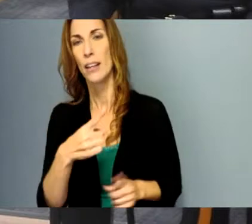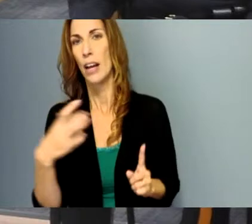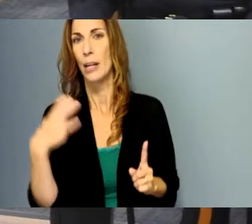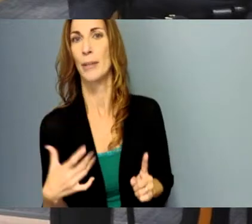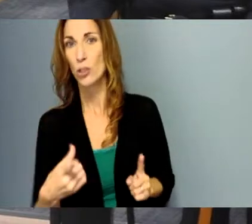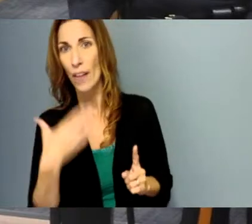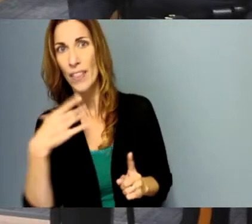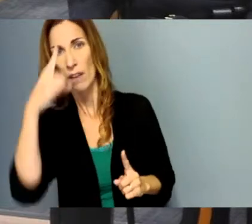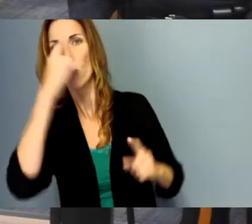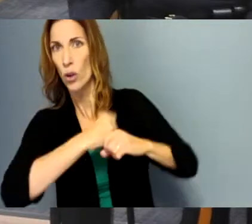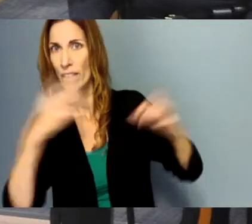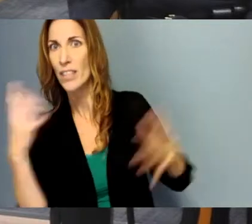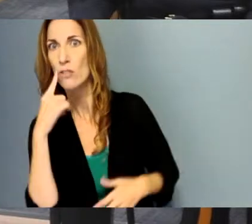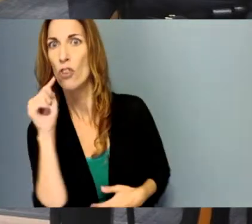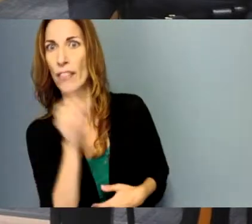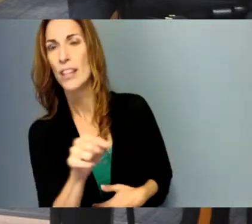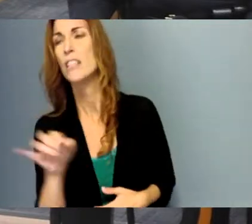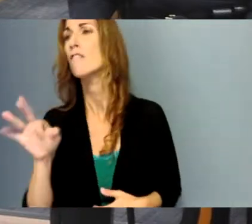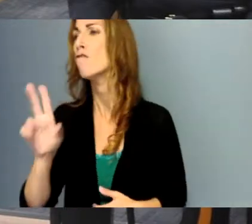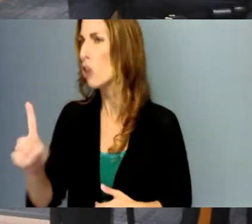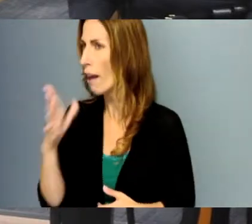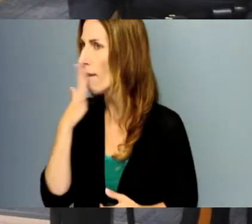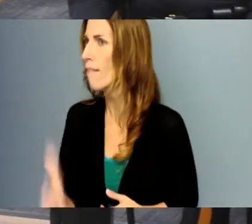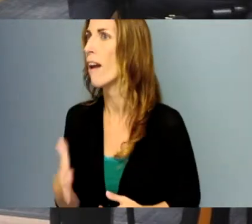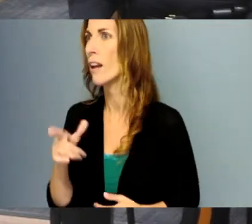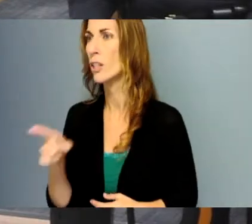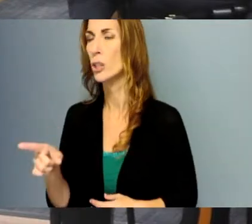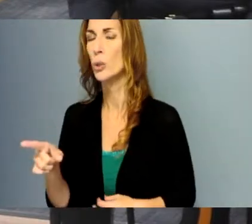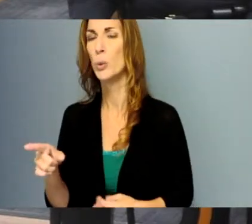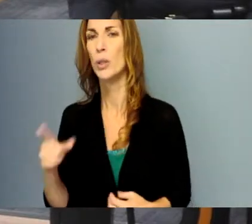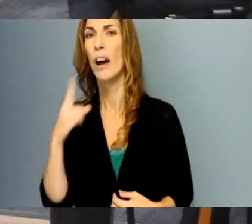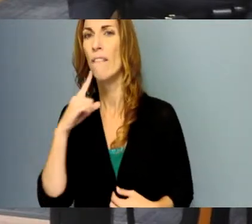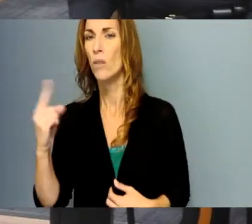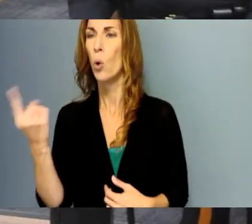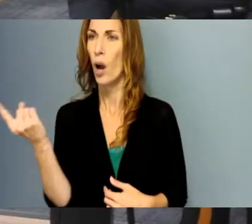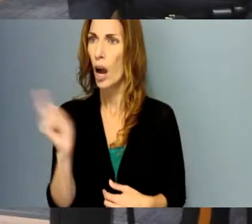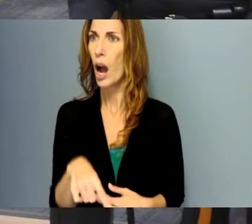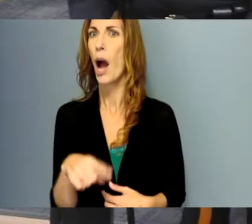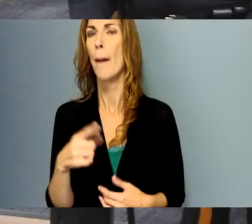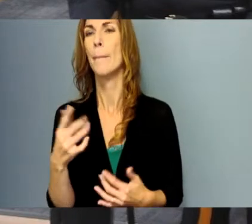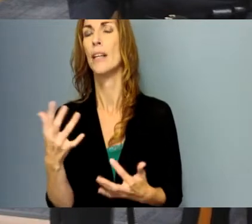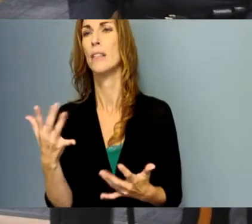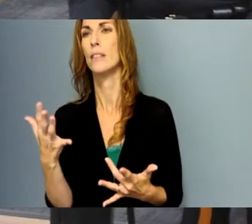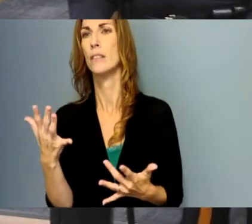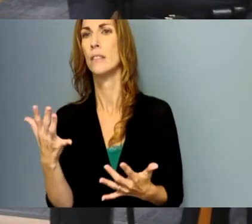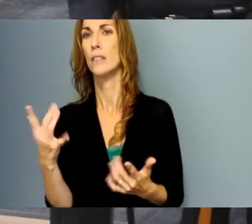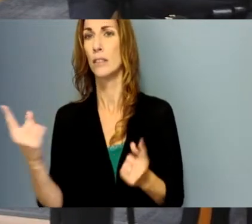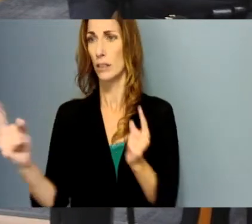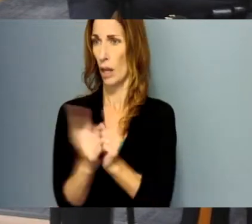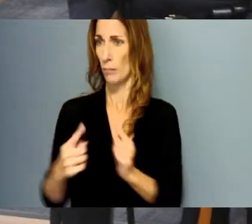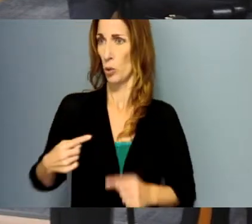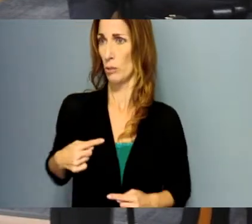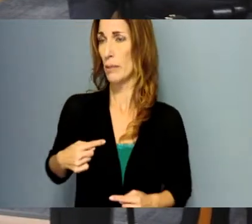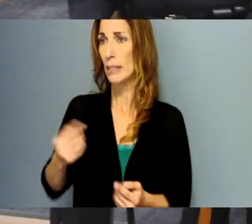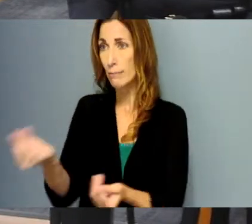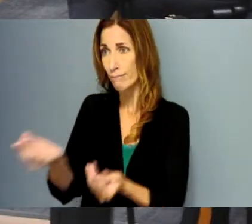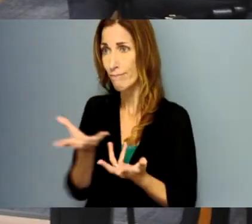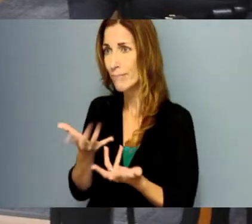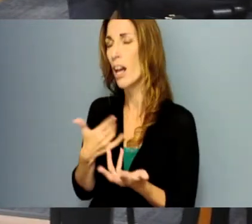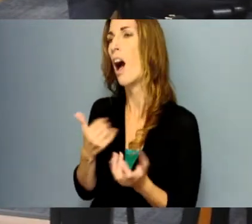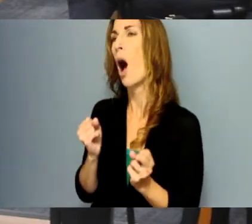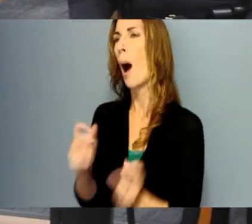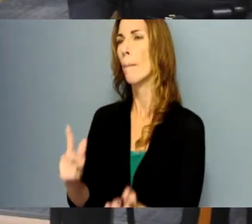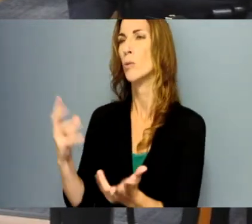your vision, Fred for you coming to me and giving me the opportunity